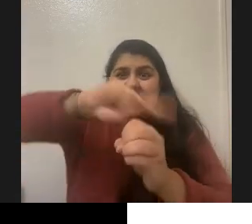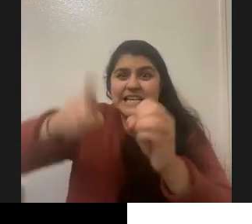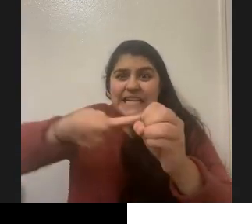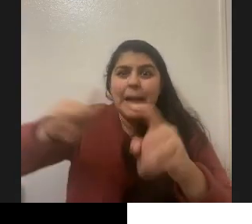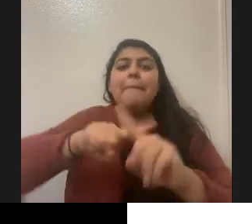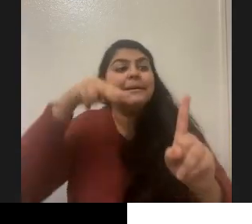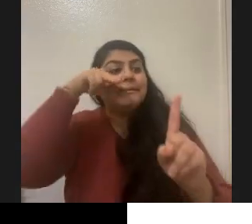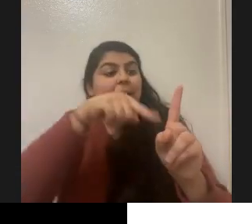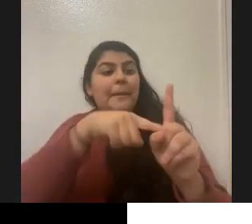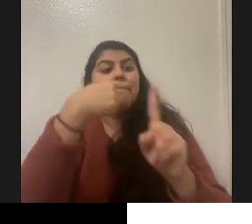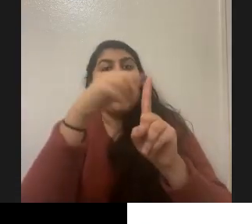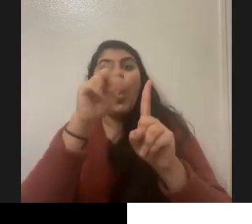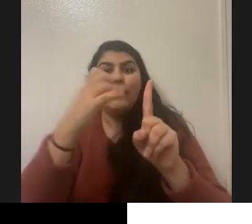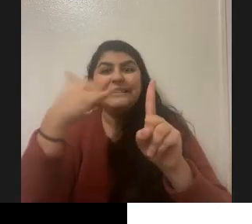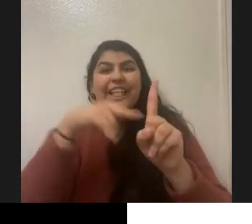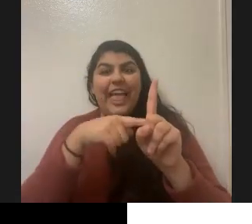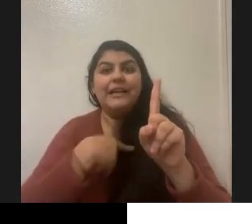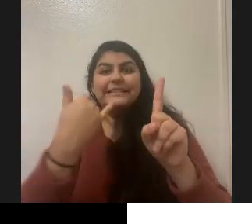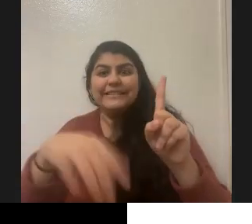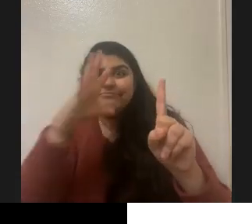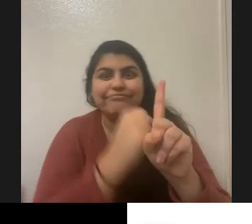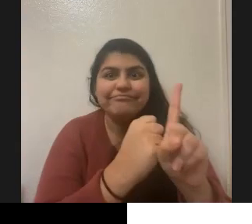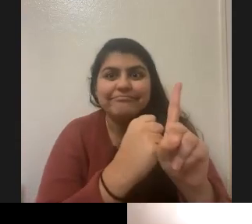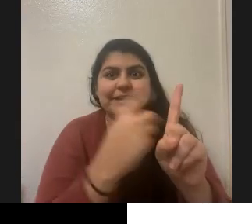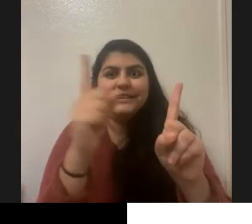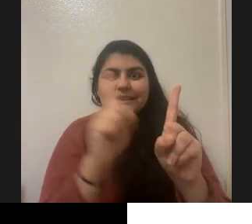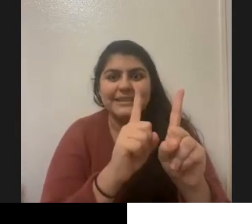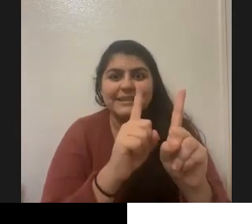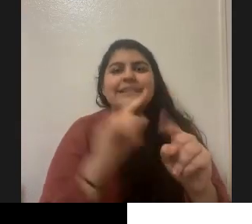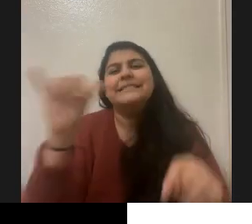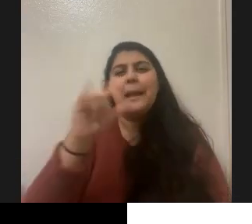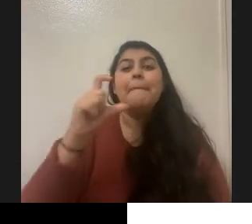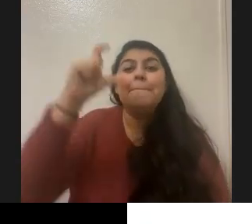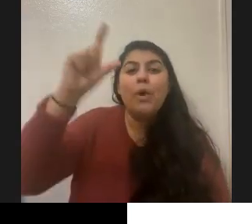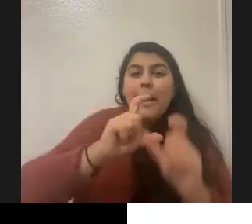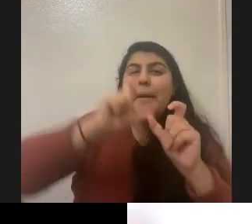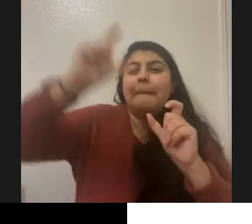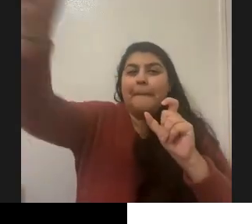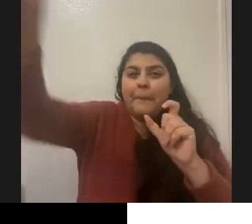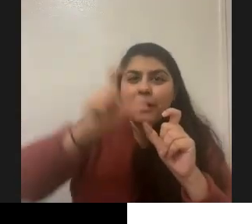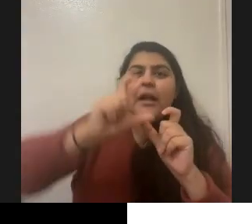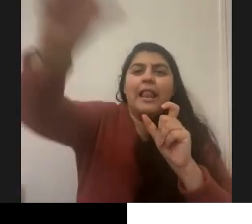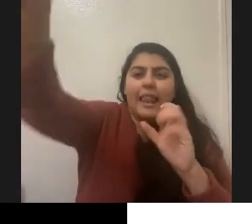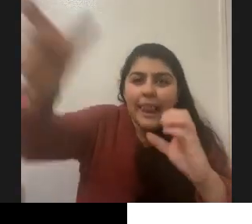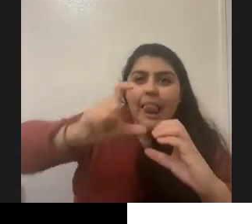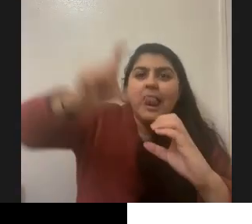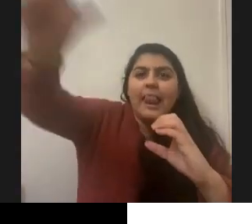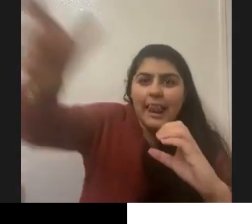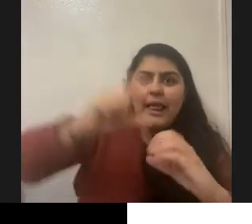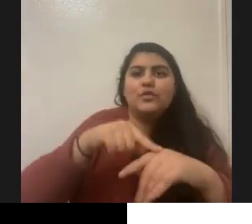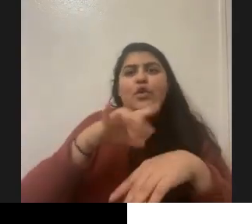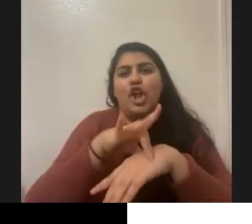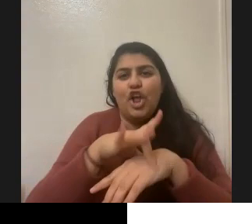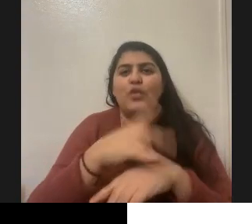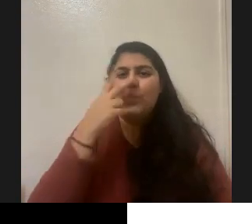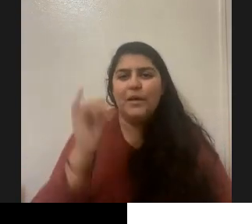positive course, so it's still attracted to it. So Gotcha. imagine like the moon just flying really back and comes back and then comes forward, kind of like that.